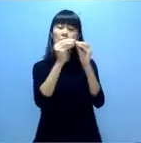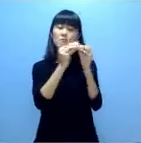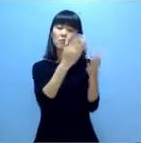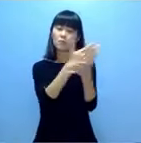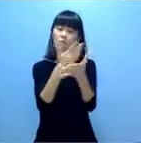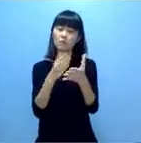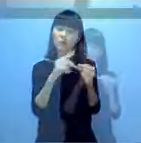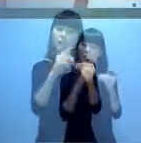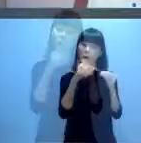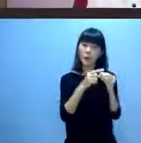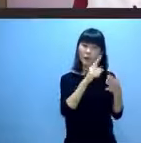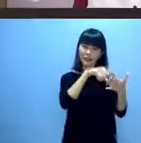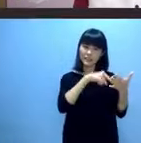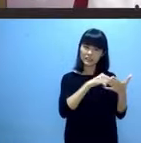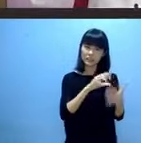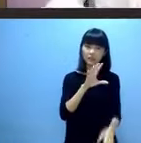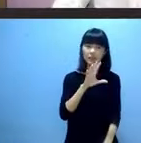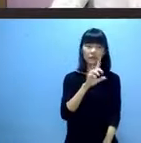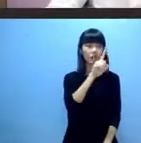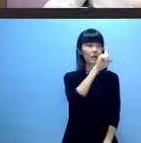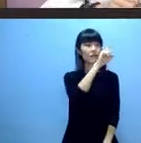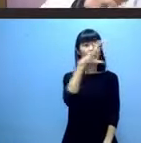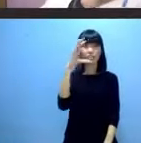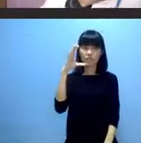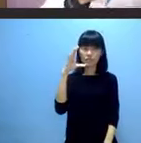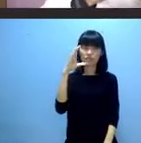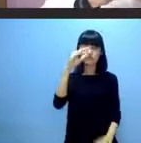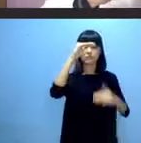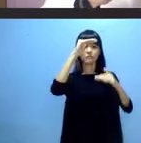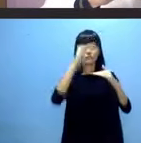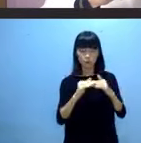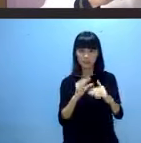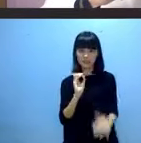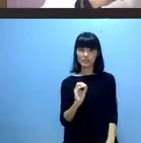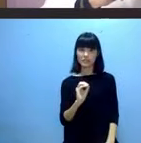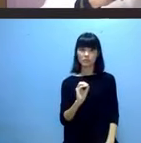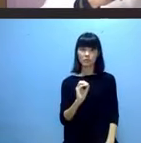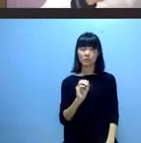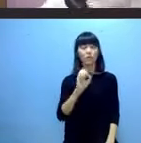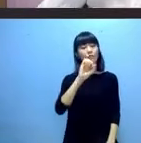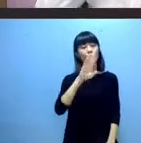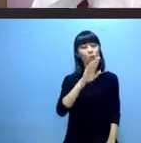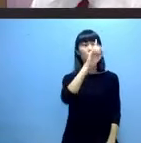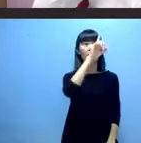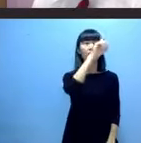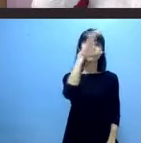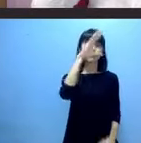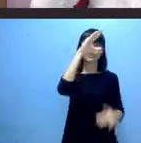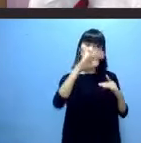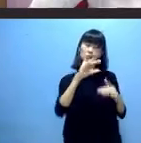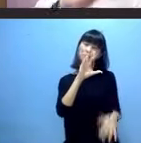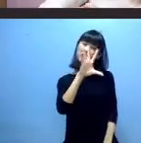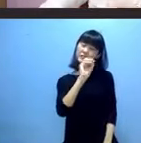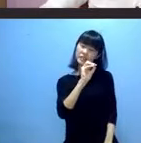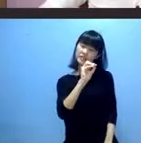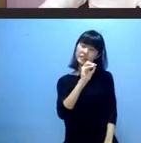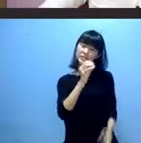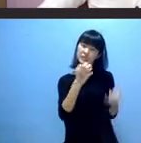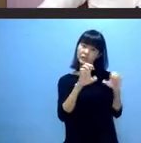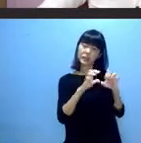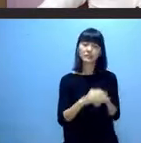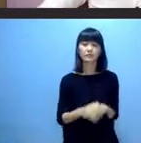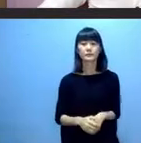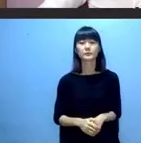like 50, or was it 100 to like zero? I think for us, so our events are not really